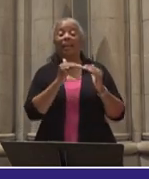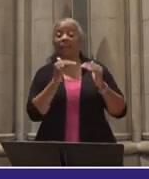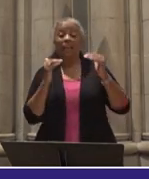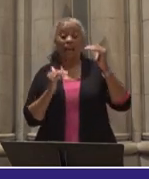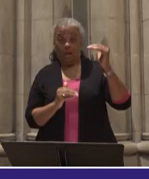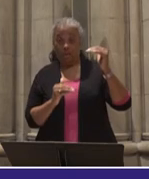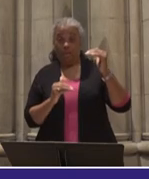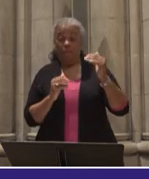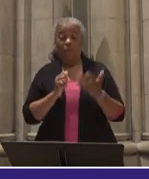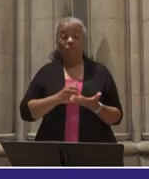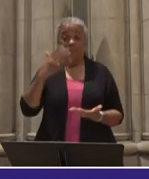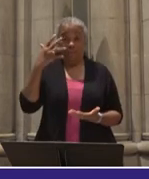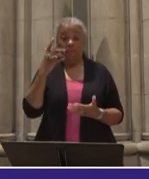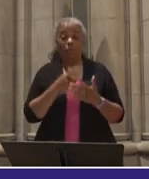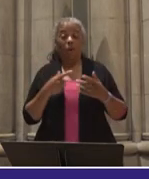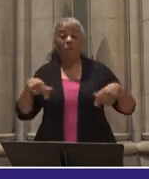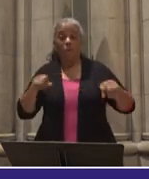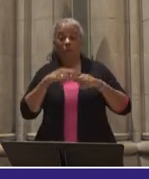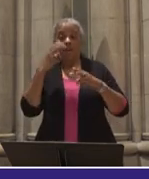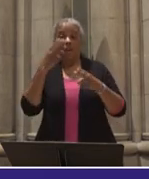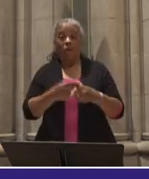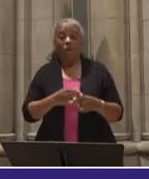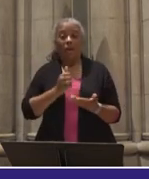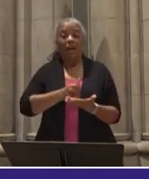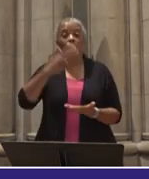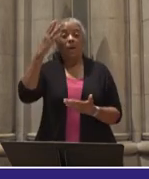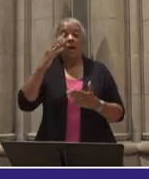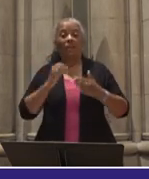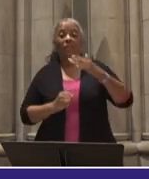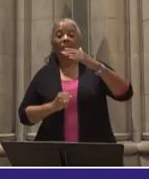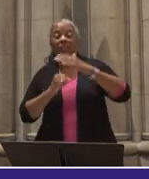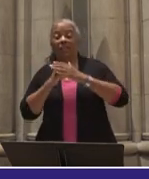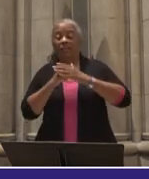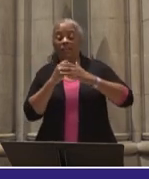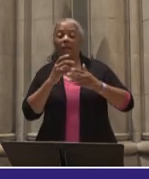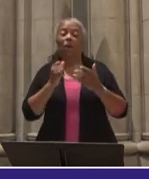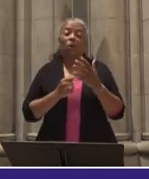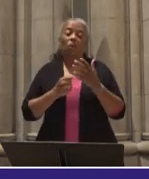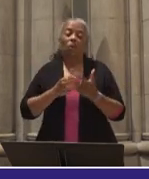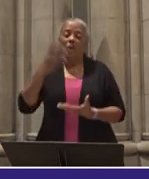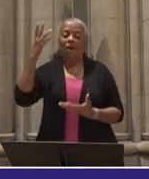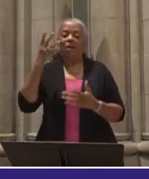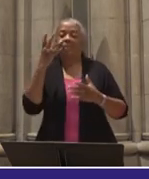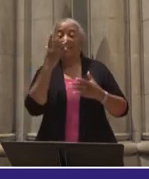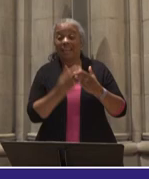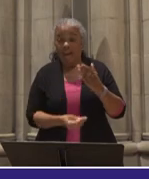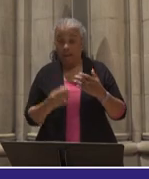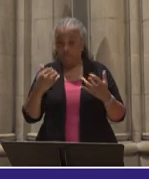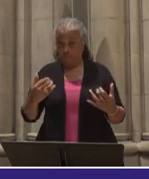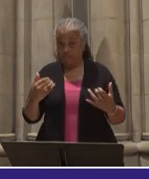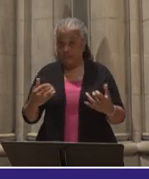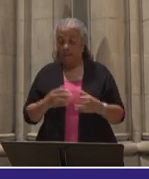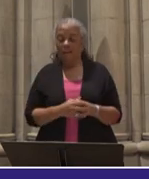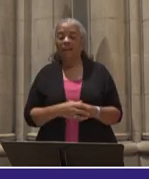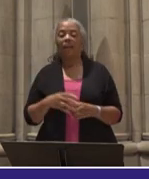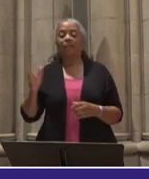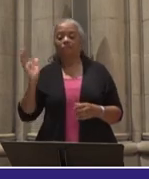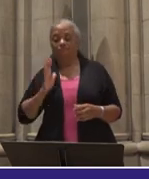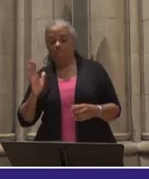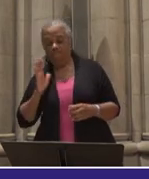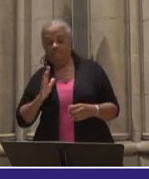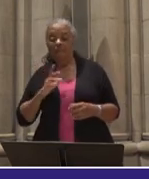riches, what we call a wealth gap today, was and is a sign of a